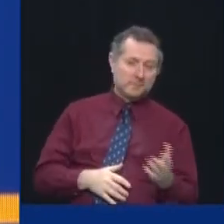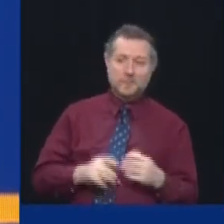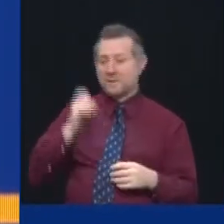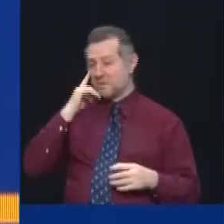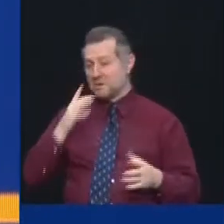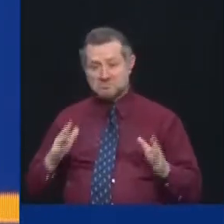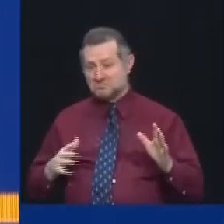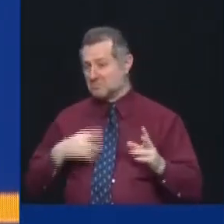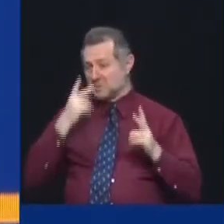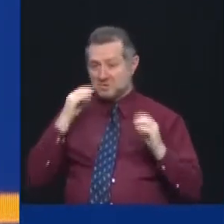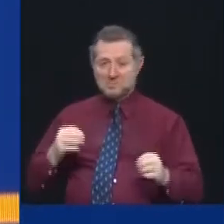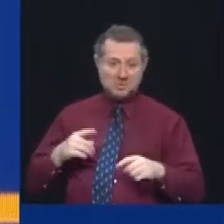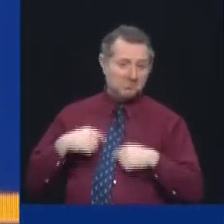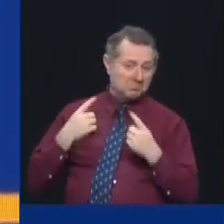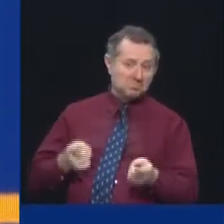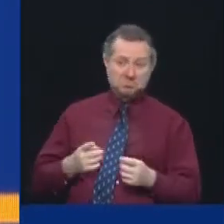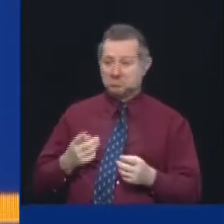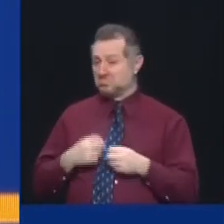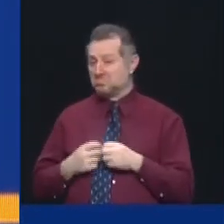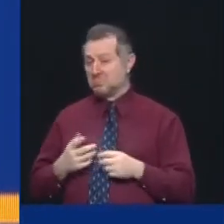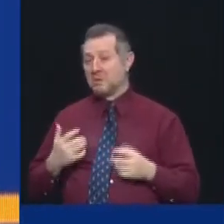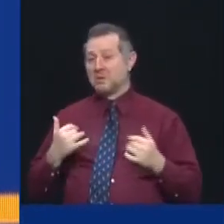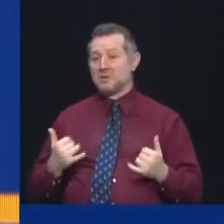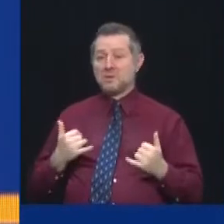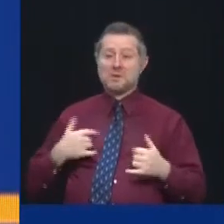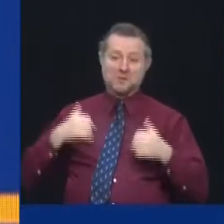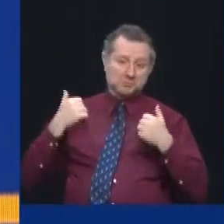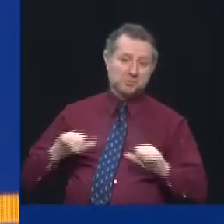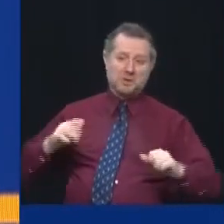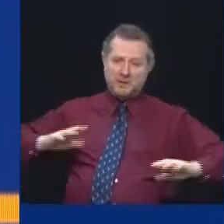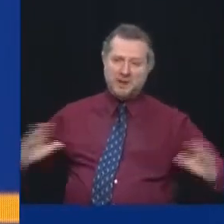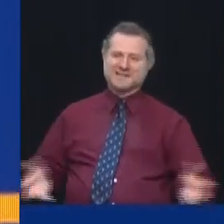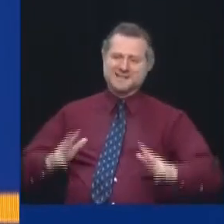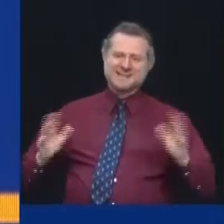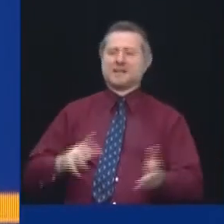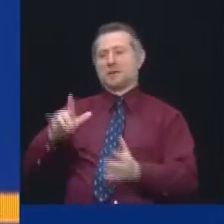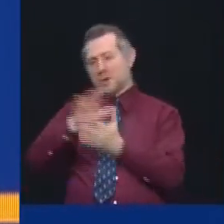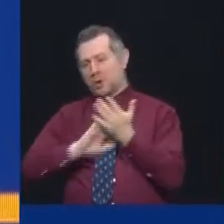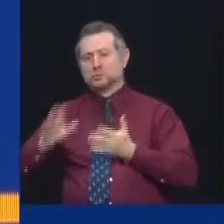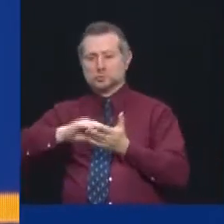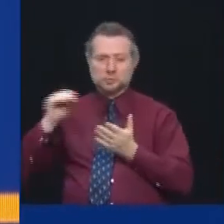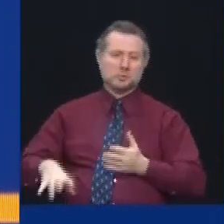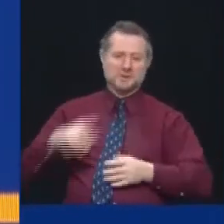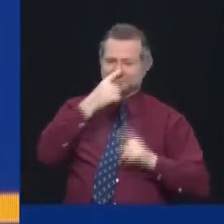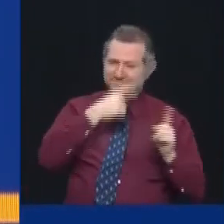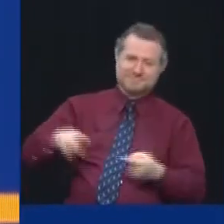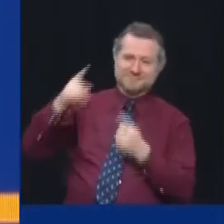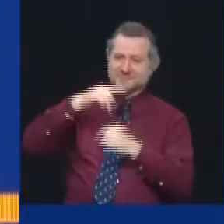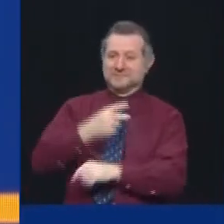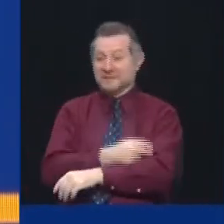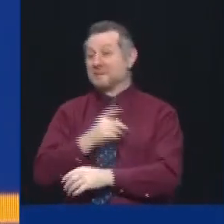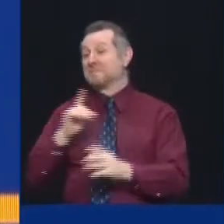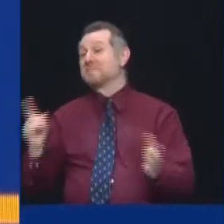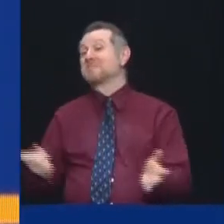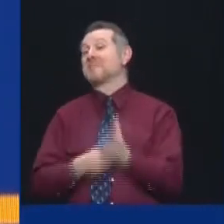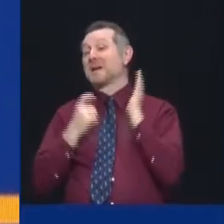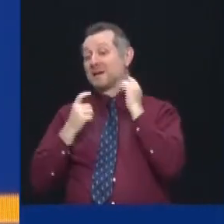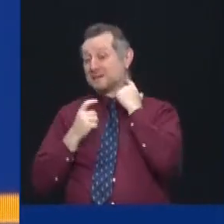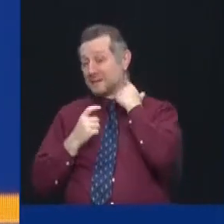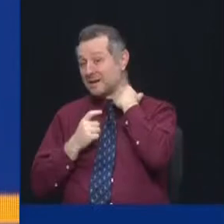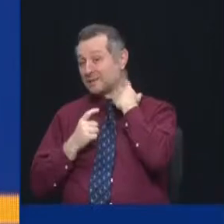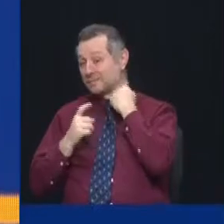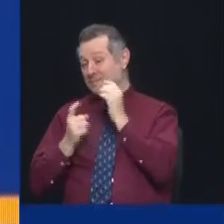expertise region by region across the state. So we announced the competition today, but I want them to understand this is not